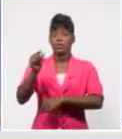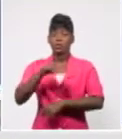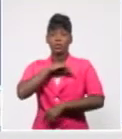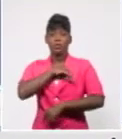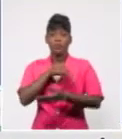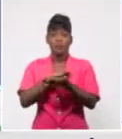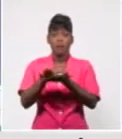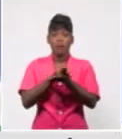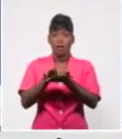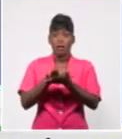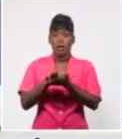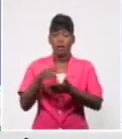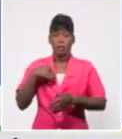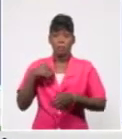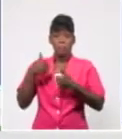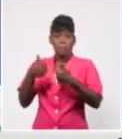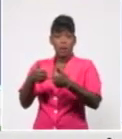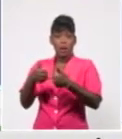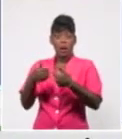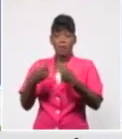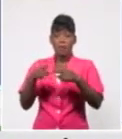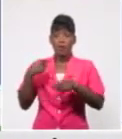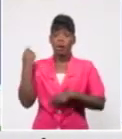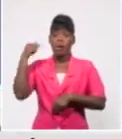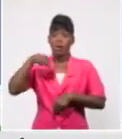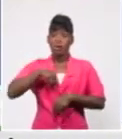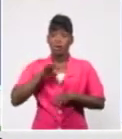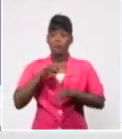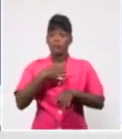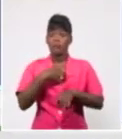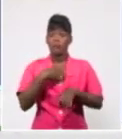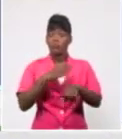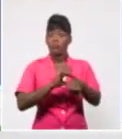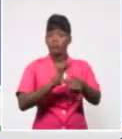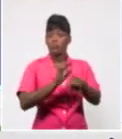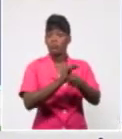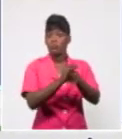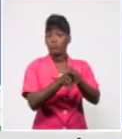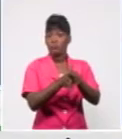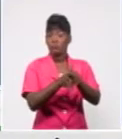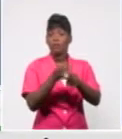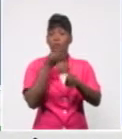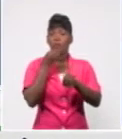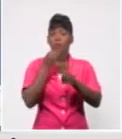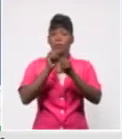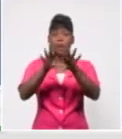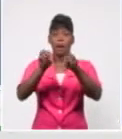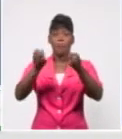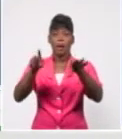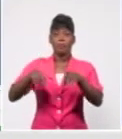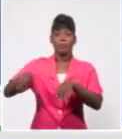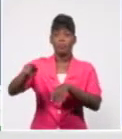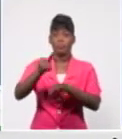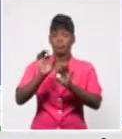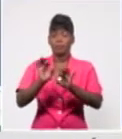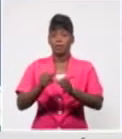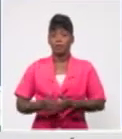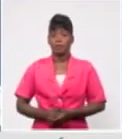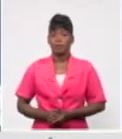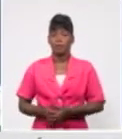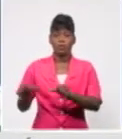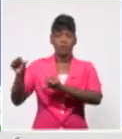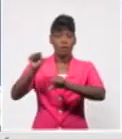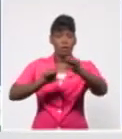1,922 samples were processed at the Tropical Medicine Institute Pedro Coury, 782 in Havana's Hygiene, Epidemiology